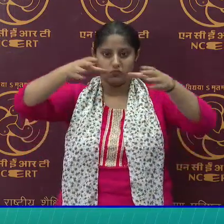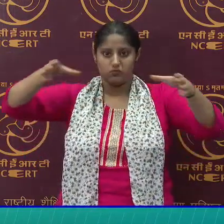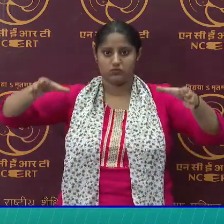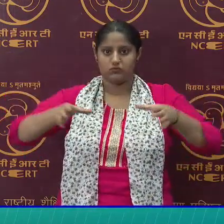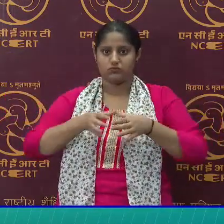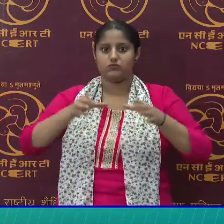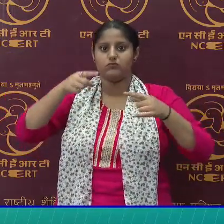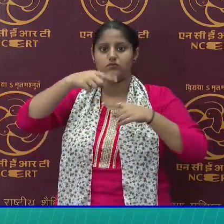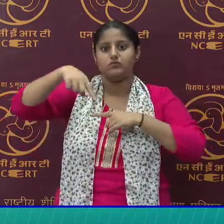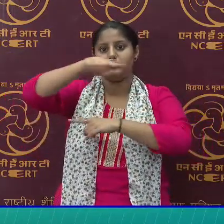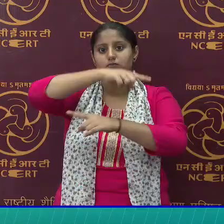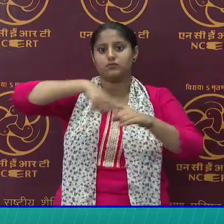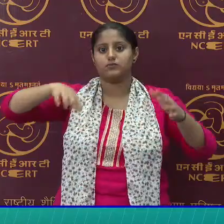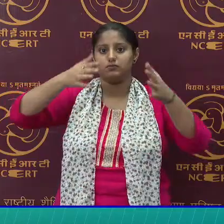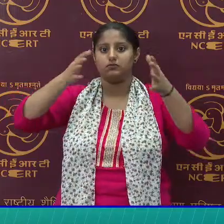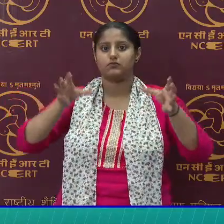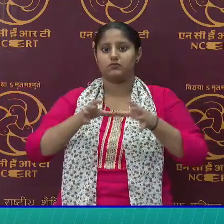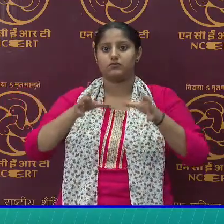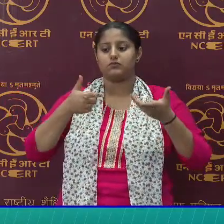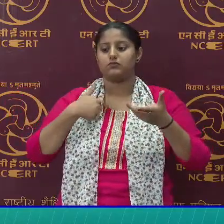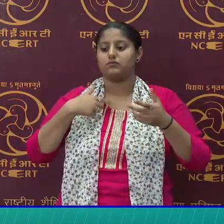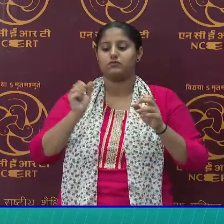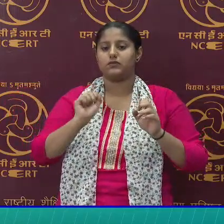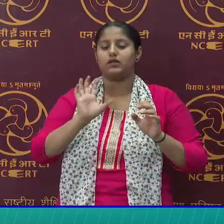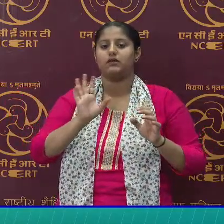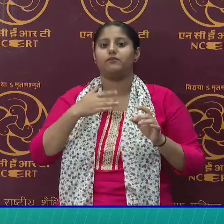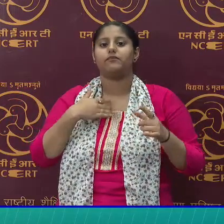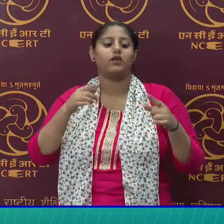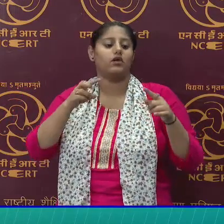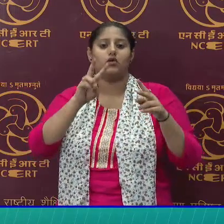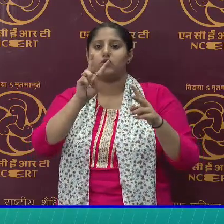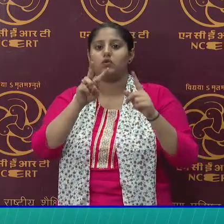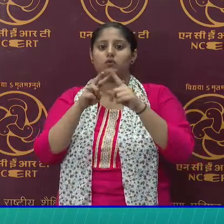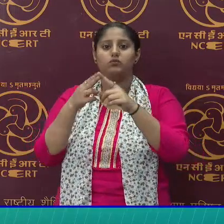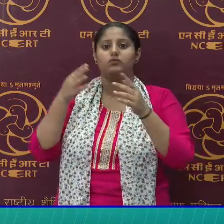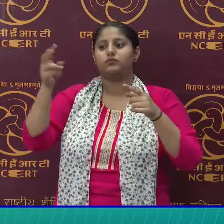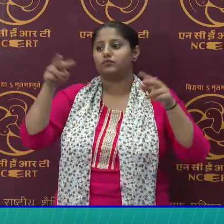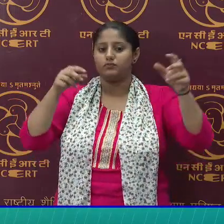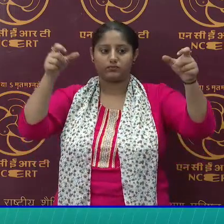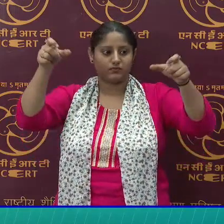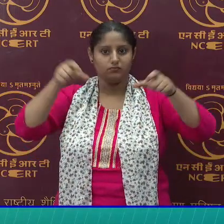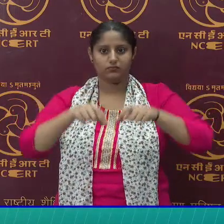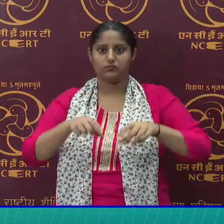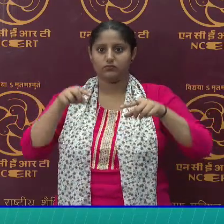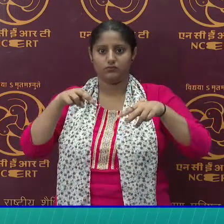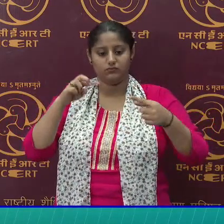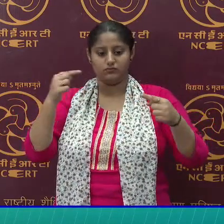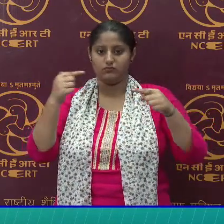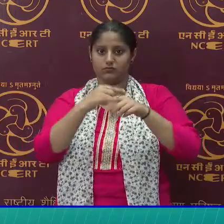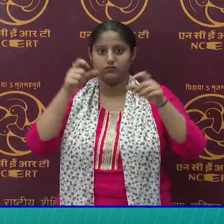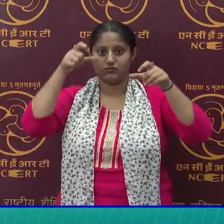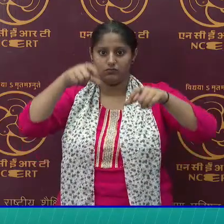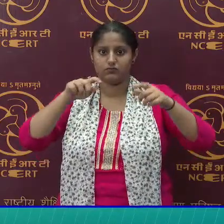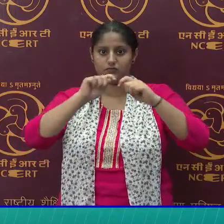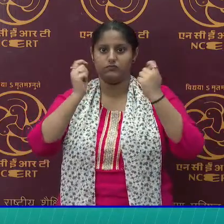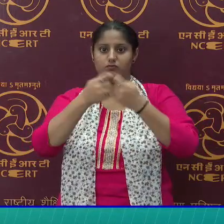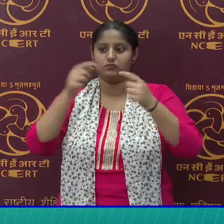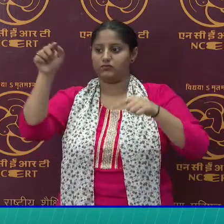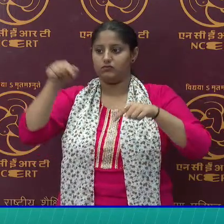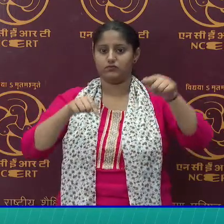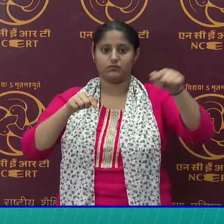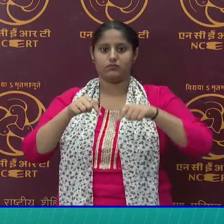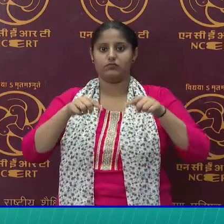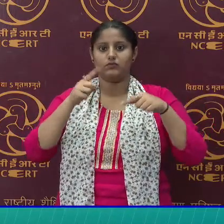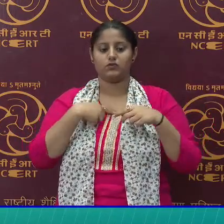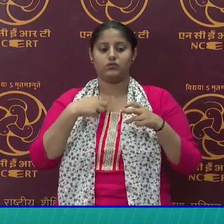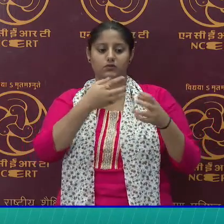will be asked to there will be 2 players who are coming inside from the opposing team, and then they are trying to pull